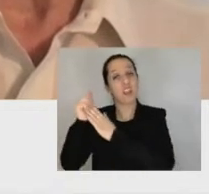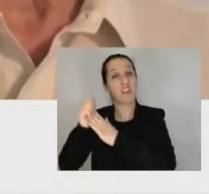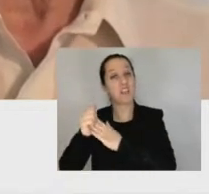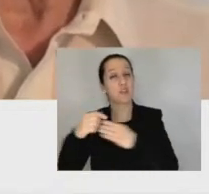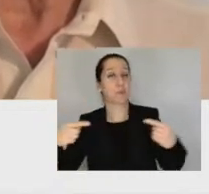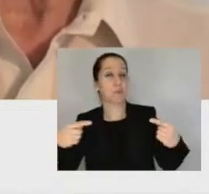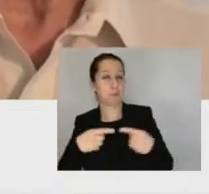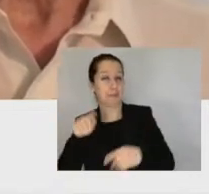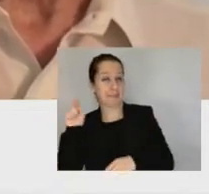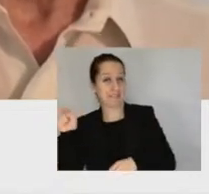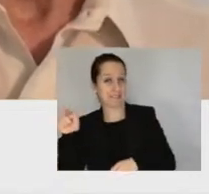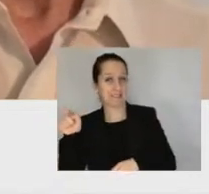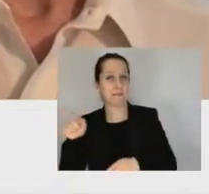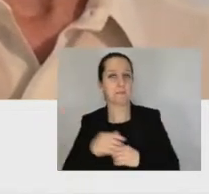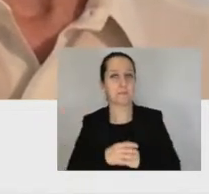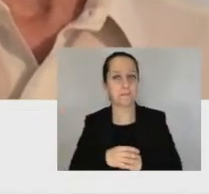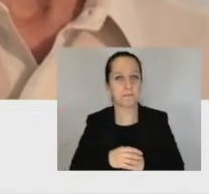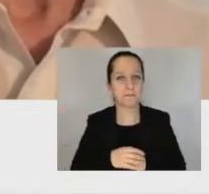his health mission,